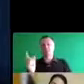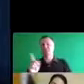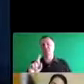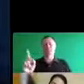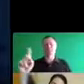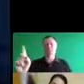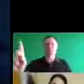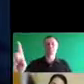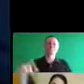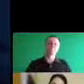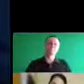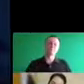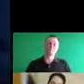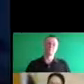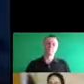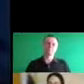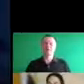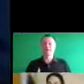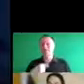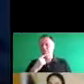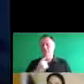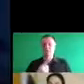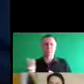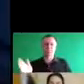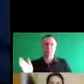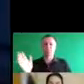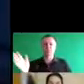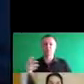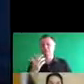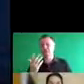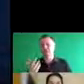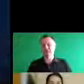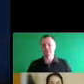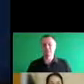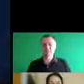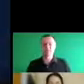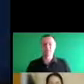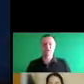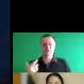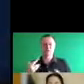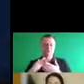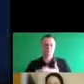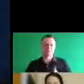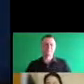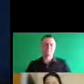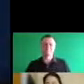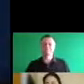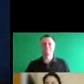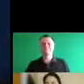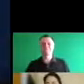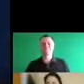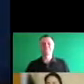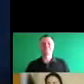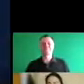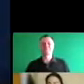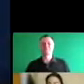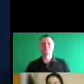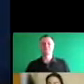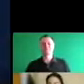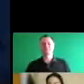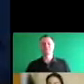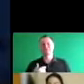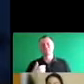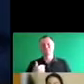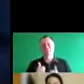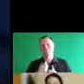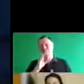Sorry, I kind of rambled, but no, that's great. I hope I think it was so sad that you weren't able to get